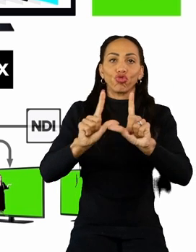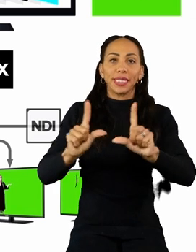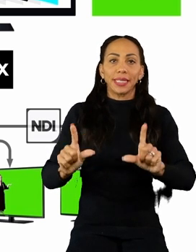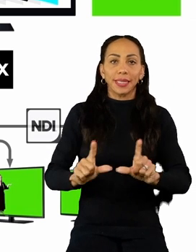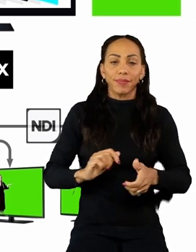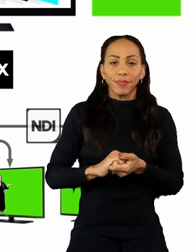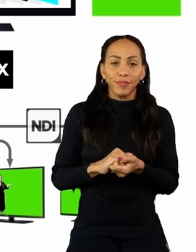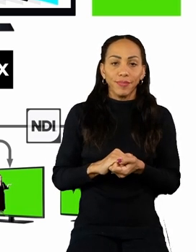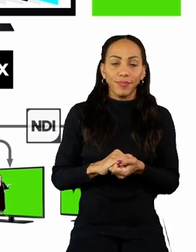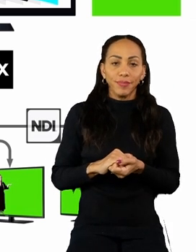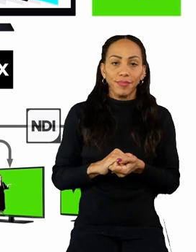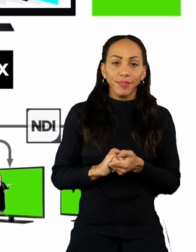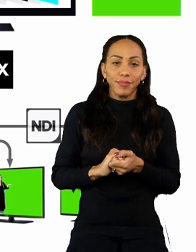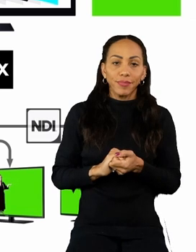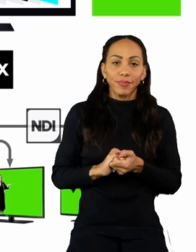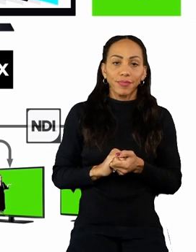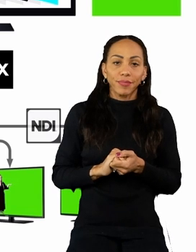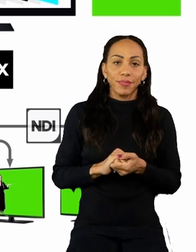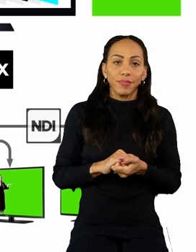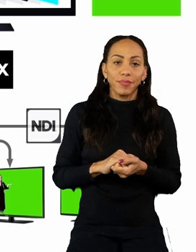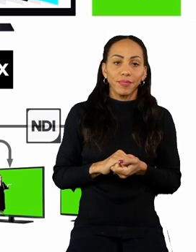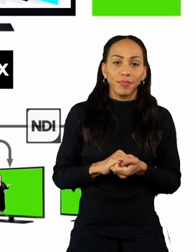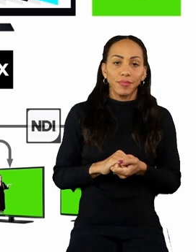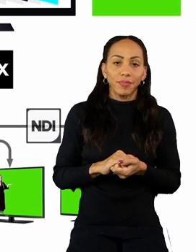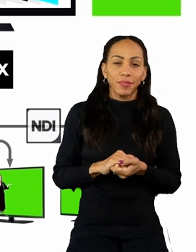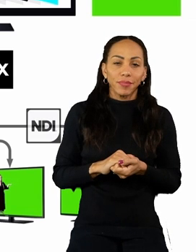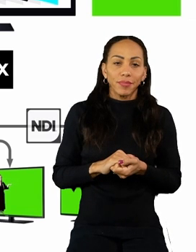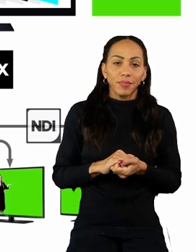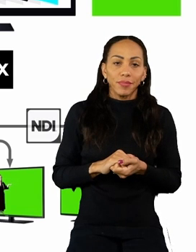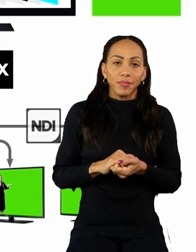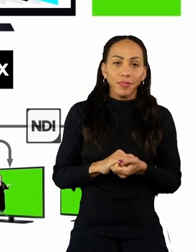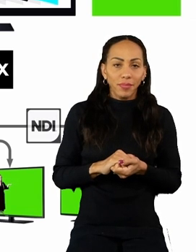now. So yeah, you can go to video to different screens.